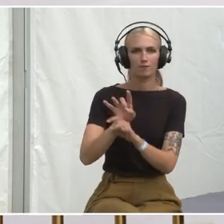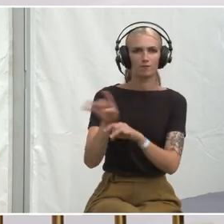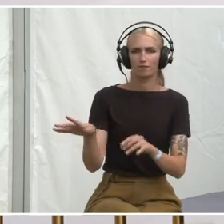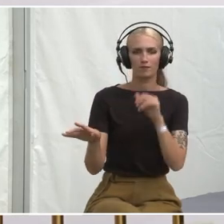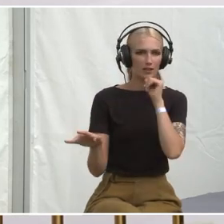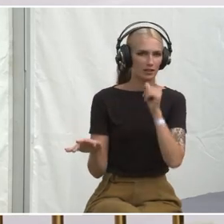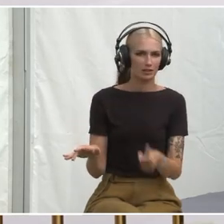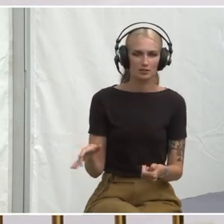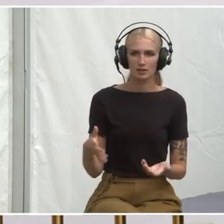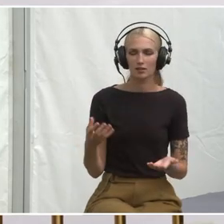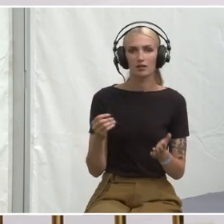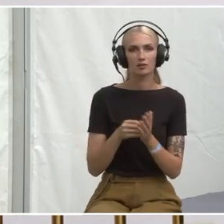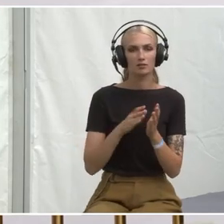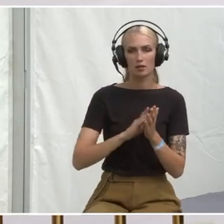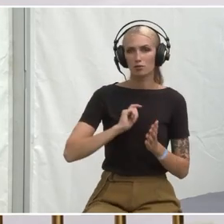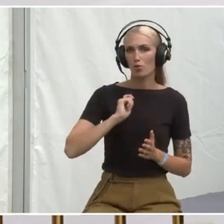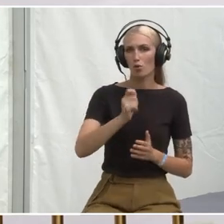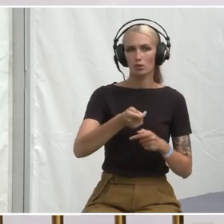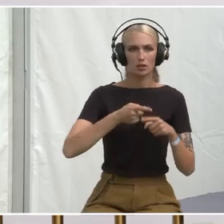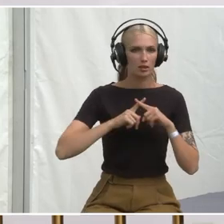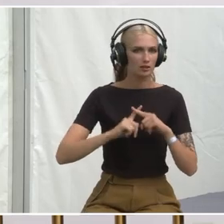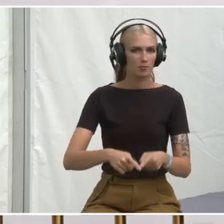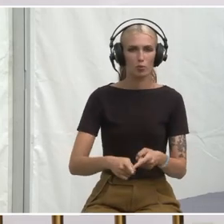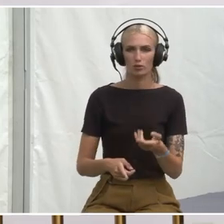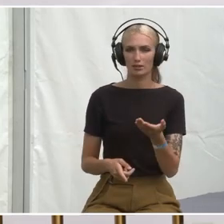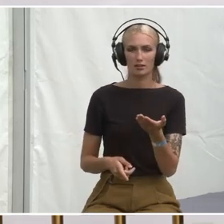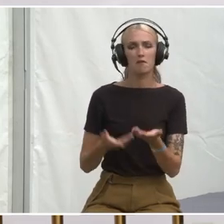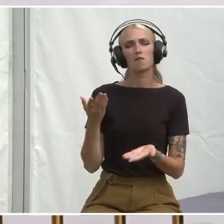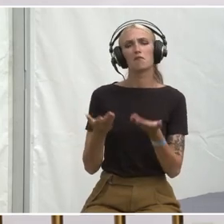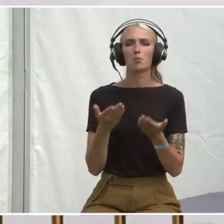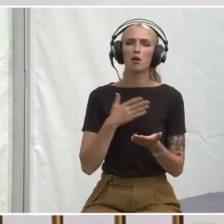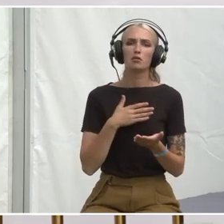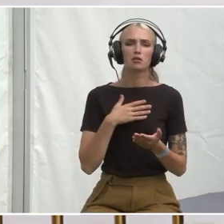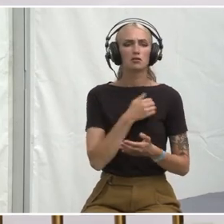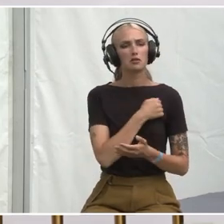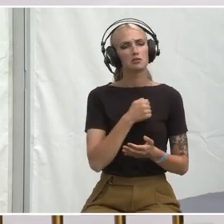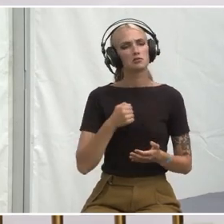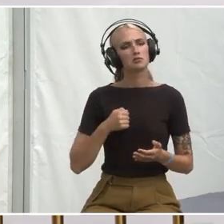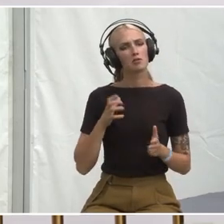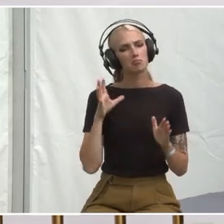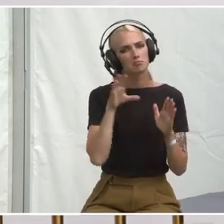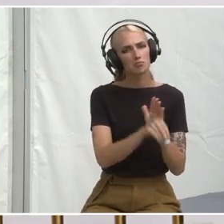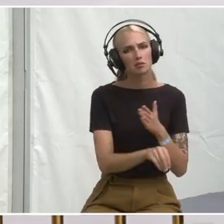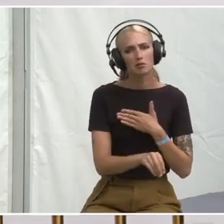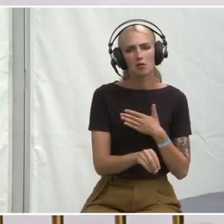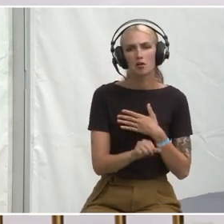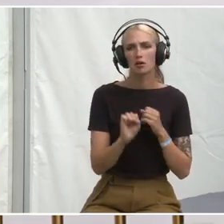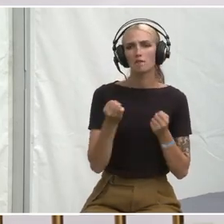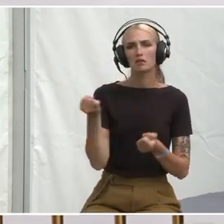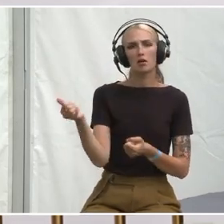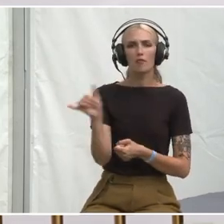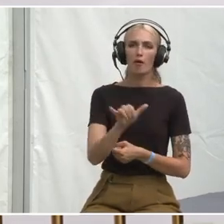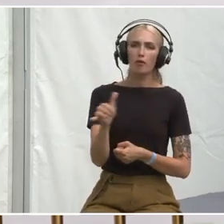you actually diagnosed for the rest of your life. You can't, maybe if you want to go to the army or you want to be a pilot or you want to drive a